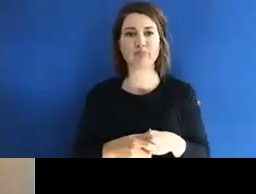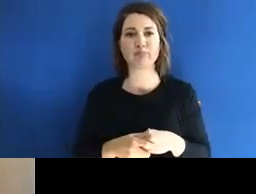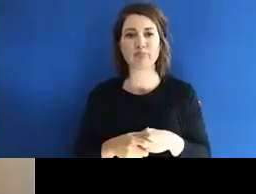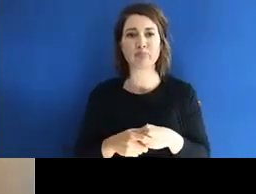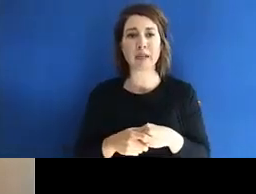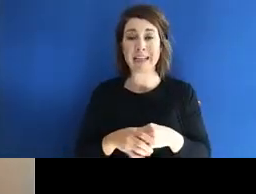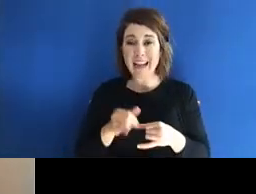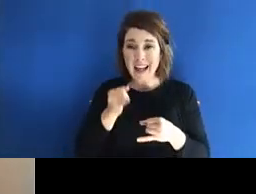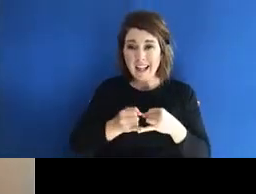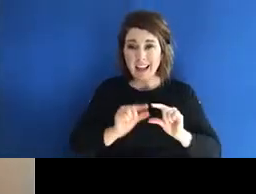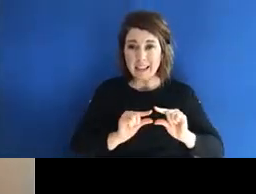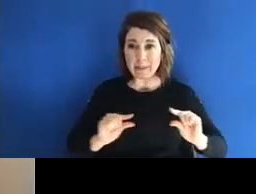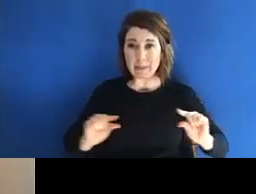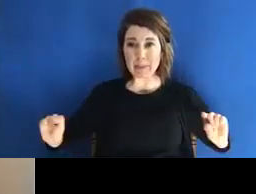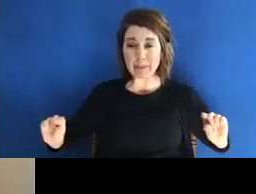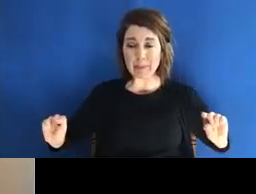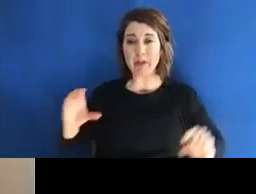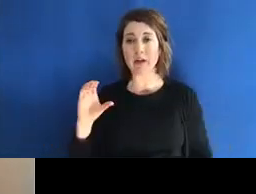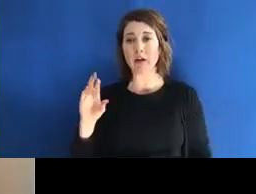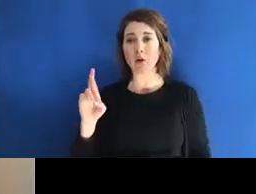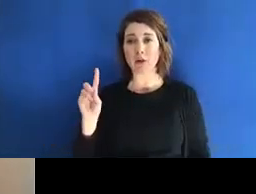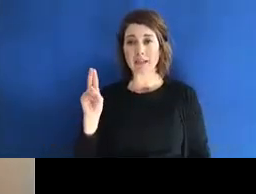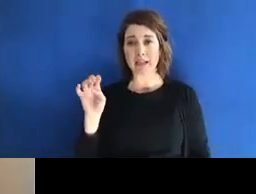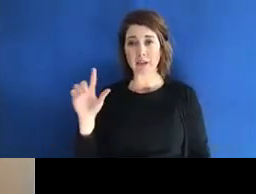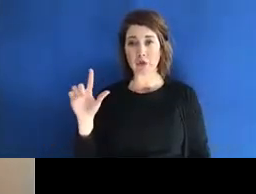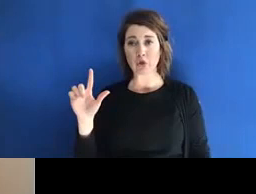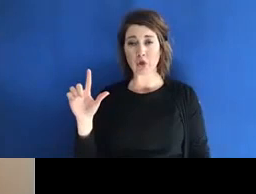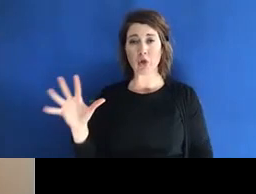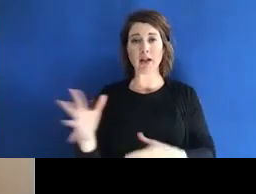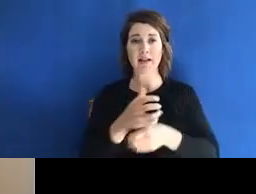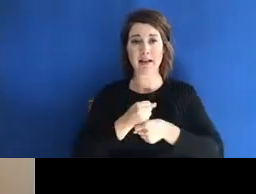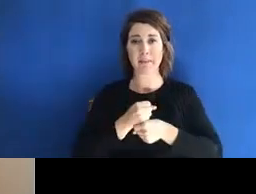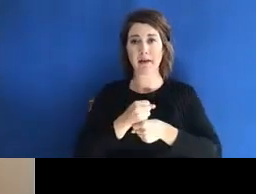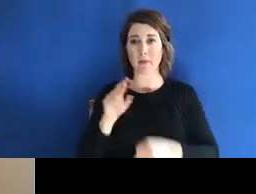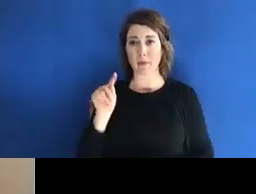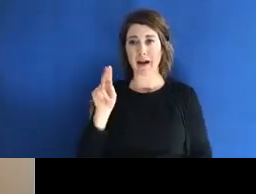row, the credential attainment rate for program year 19 at just about 11%.